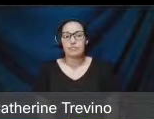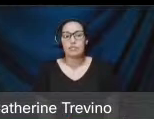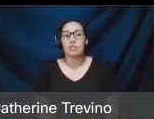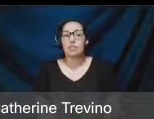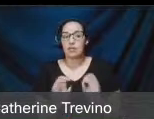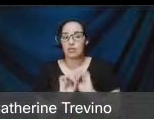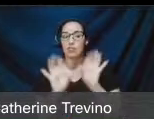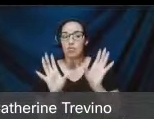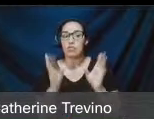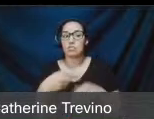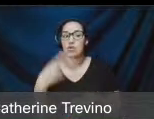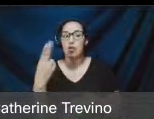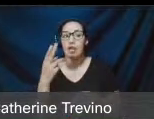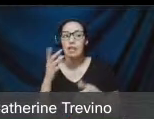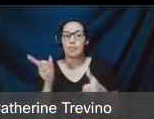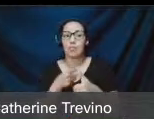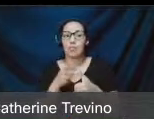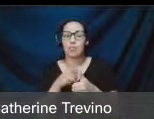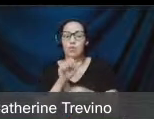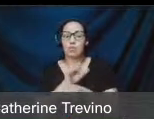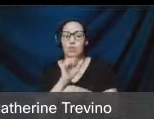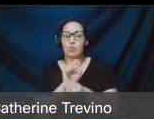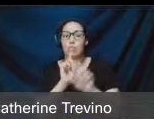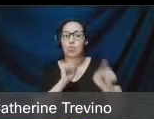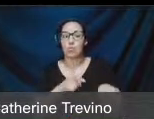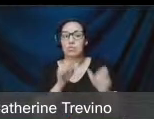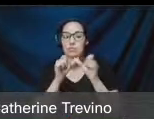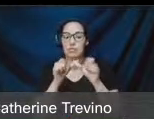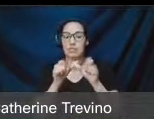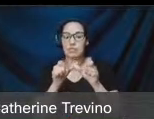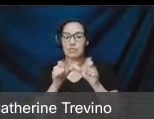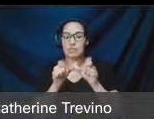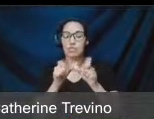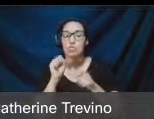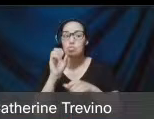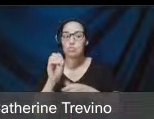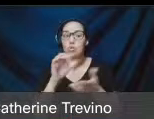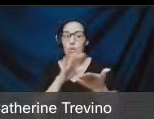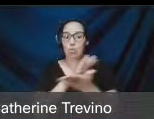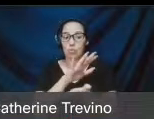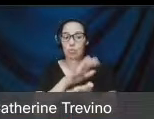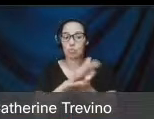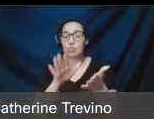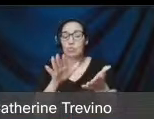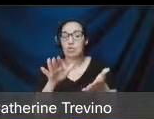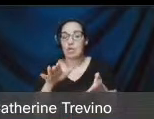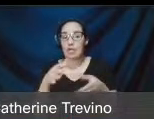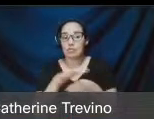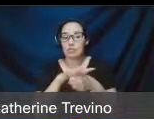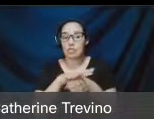work orders maintained so that our sites are ready to open in working order.